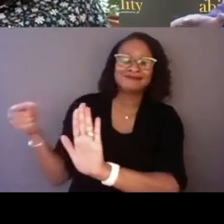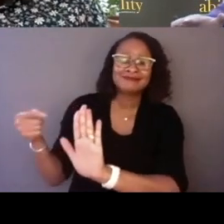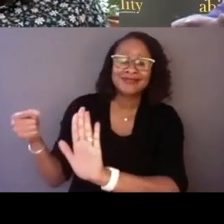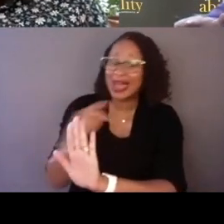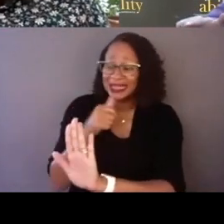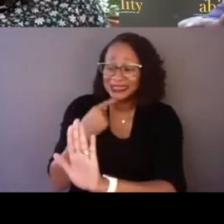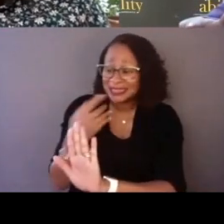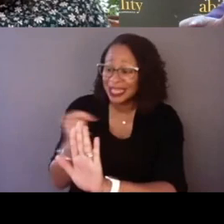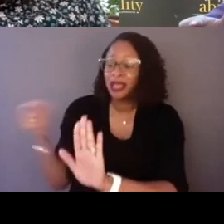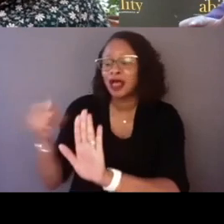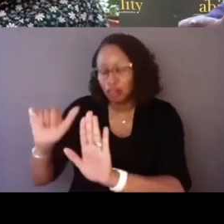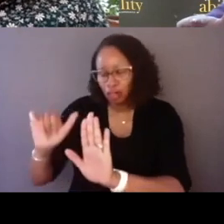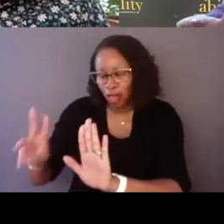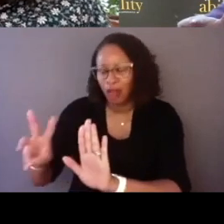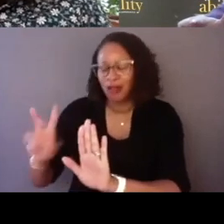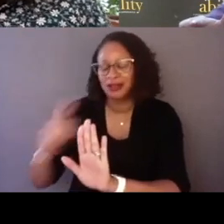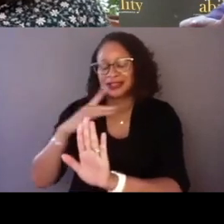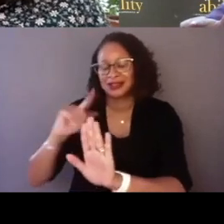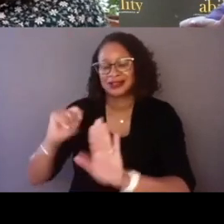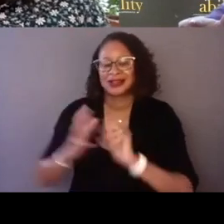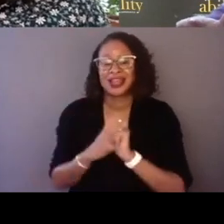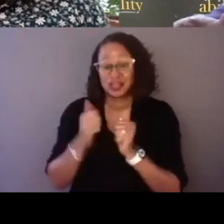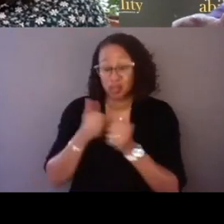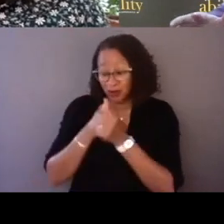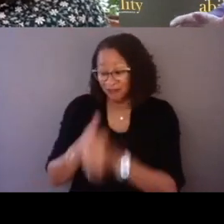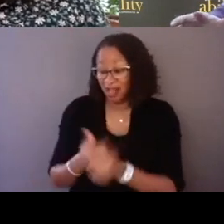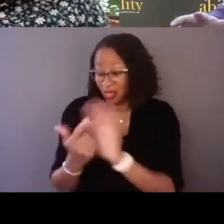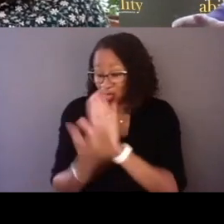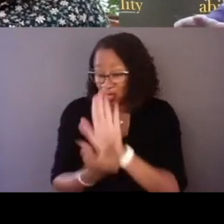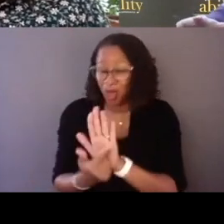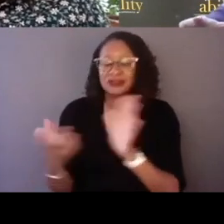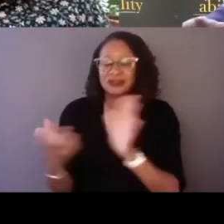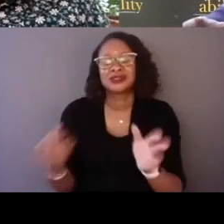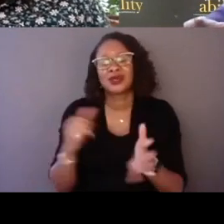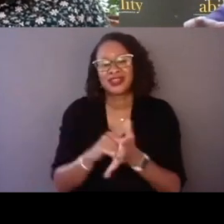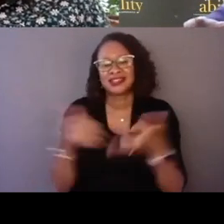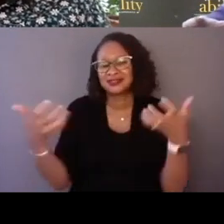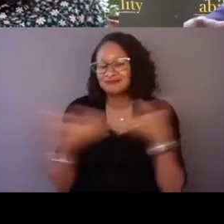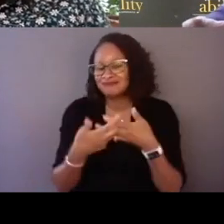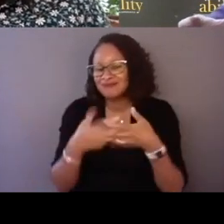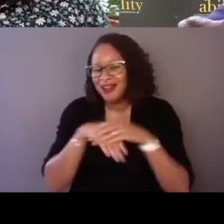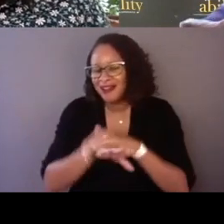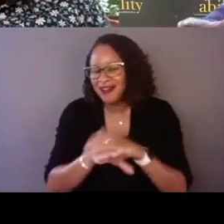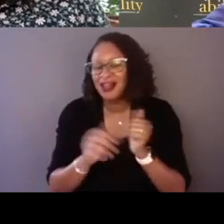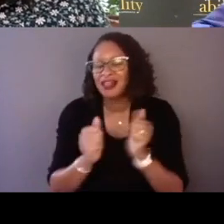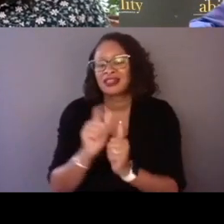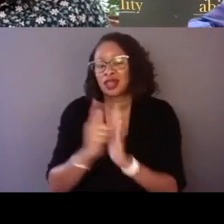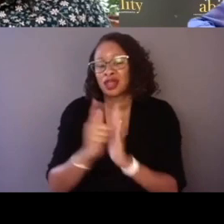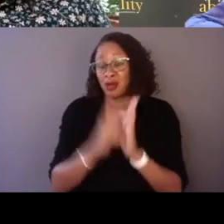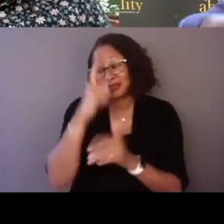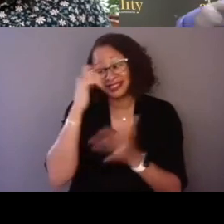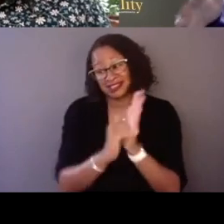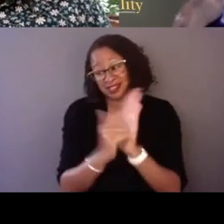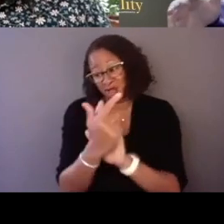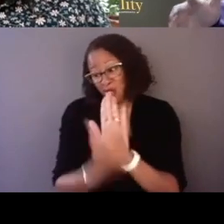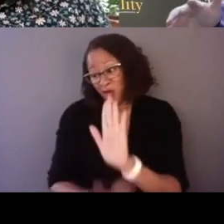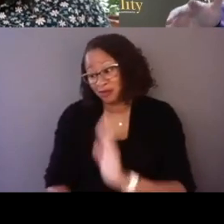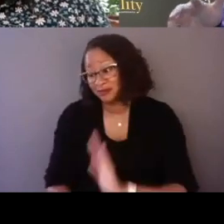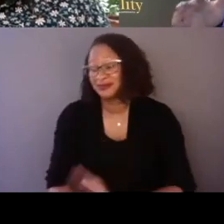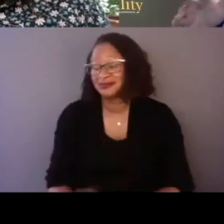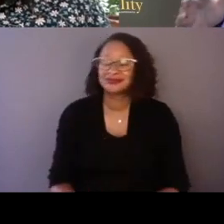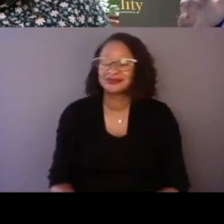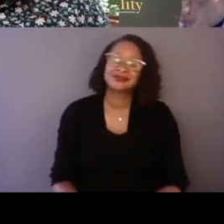you want to comply with the law. So let's get into compliance with the law because, well, it's the law. But